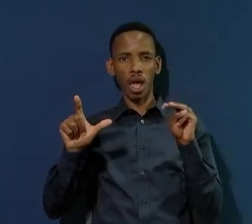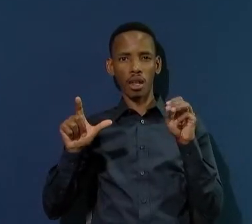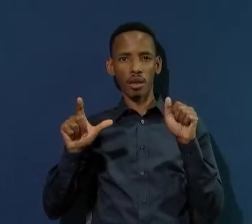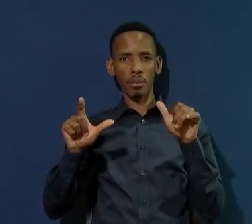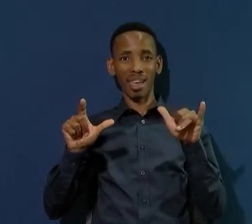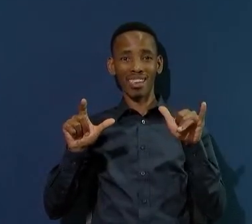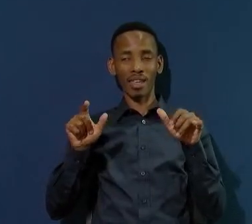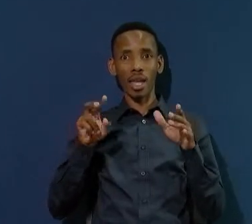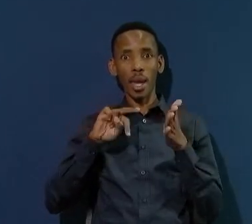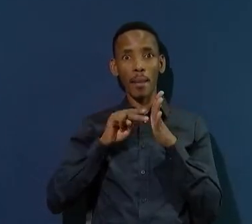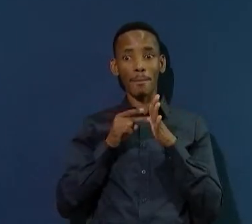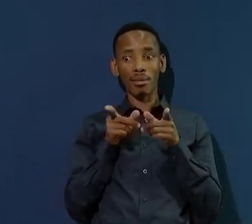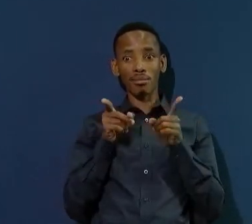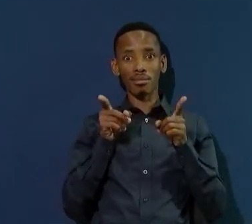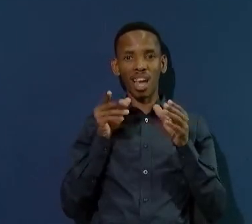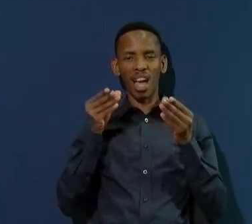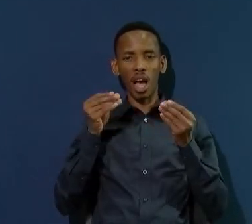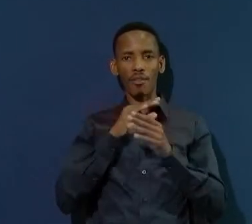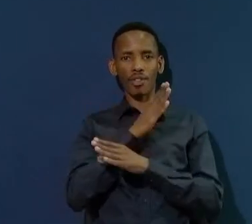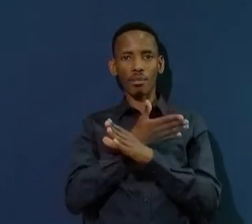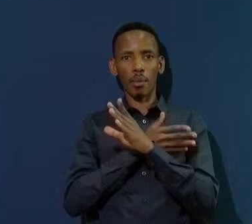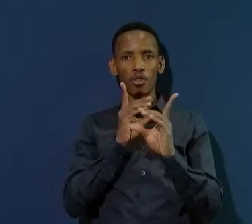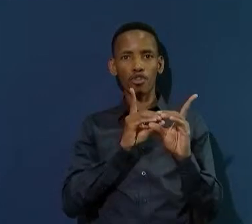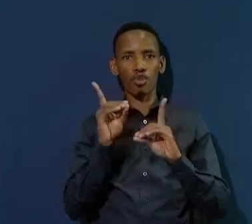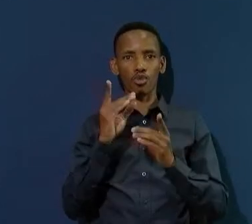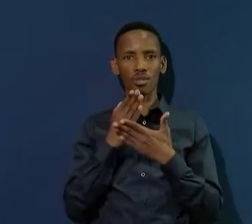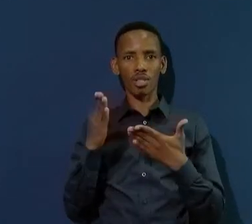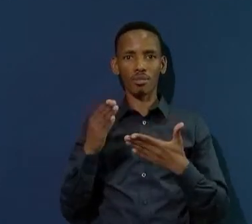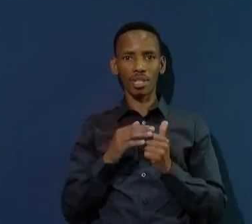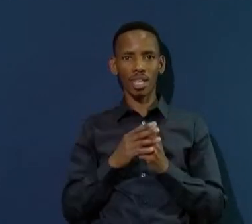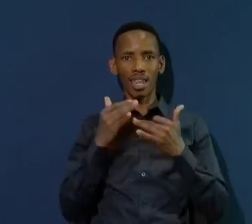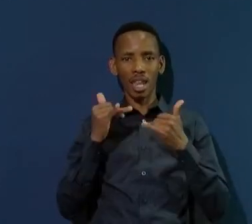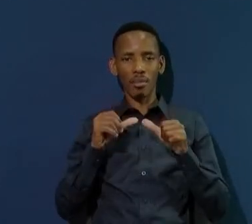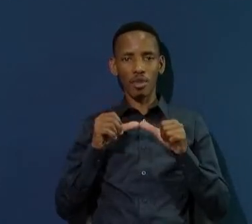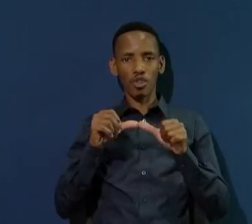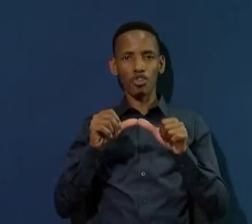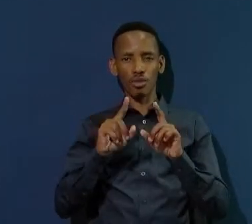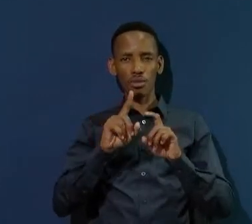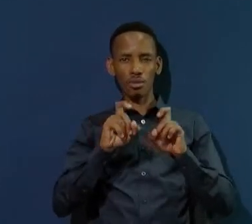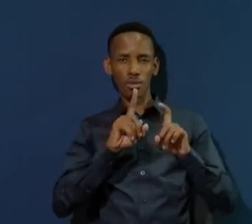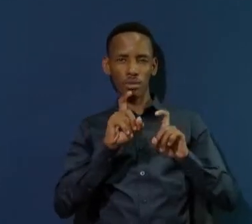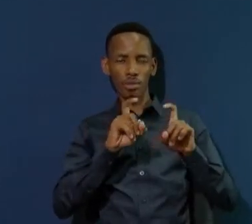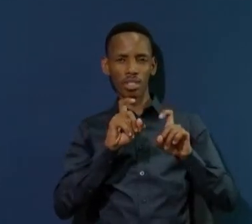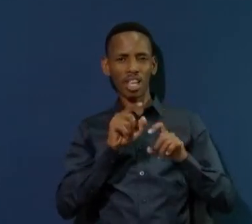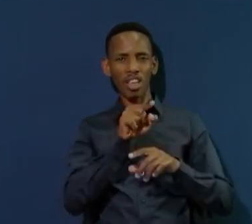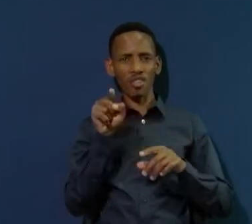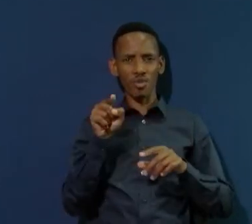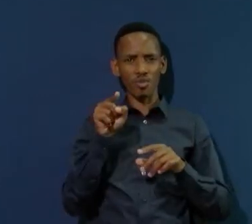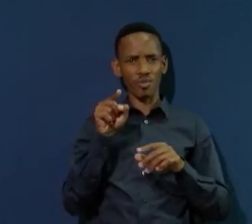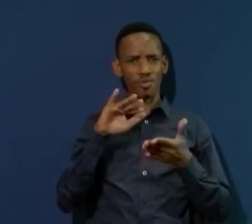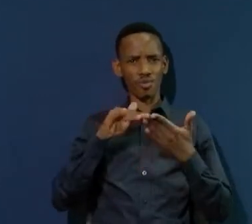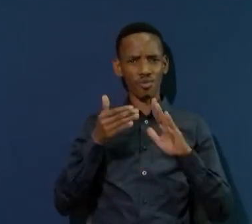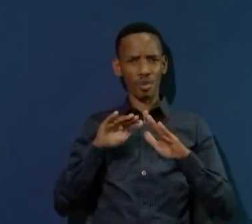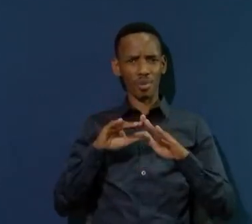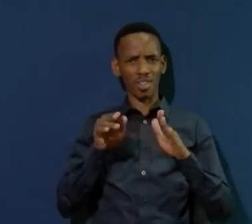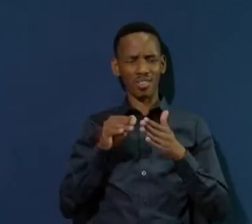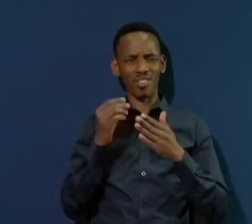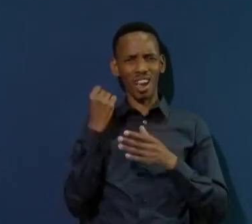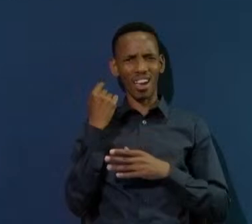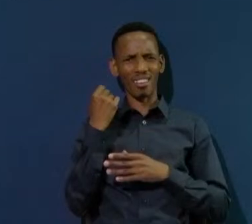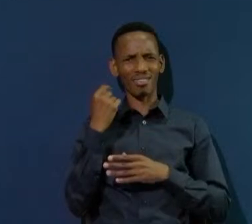thata gore bo ka diragatsa khotsa e bo sa diragatse ke tsweletse ka go botsa potso yone ya gore wena o tlhaloganya go le kae